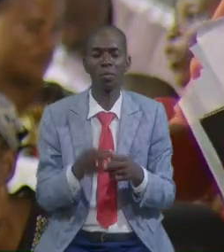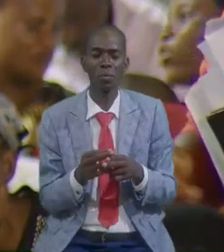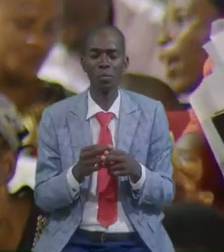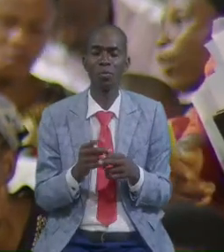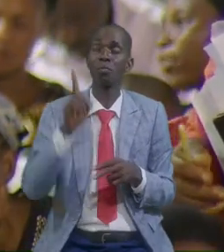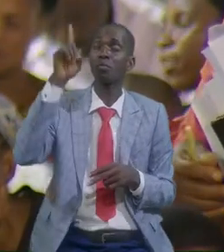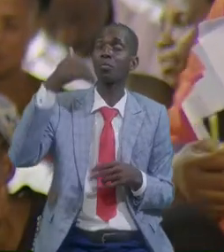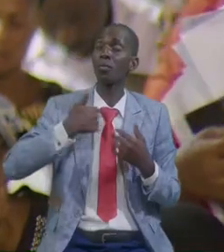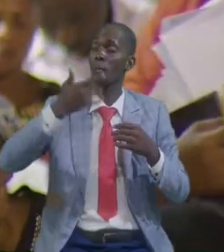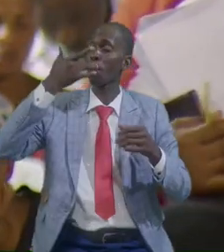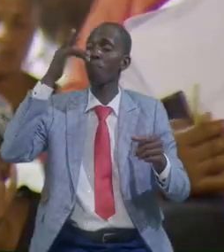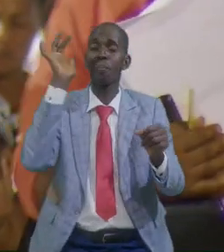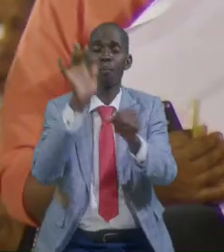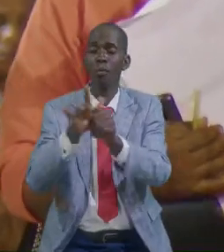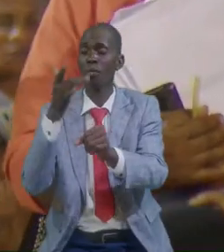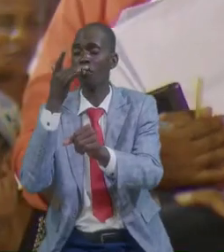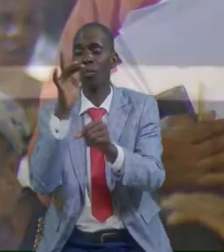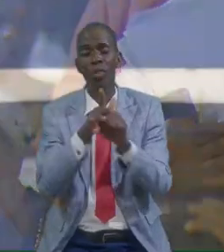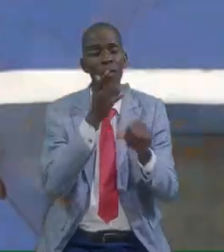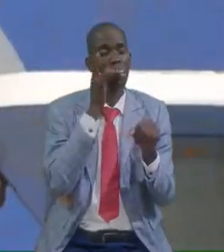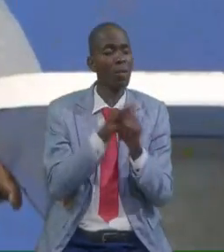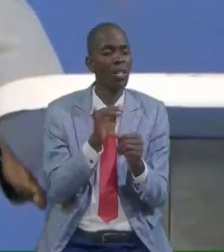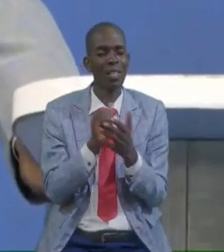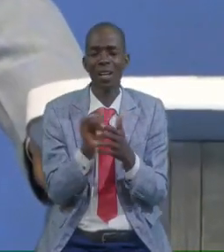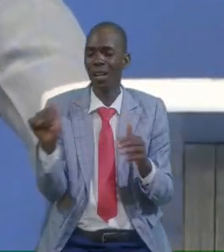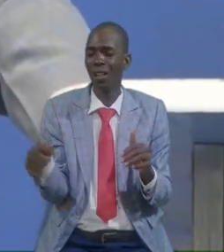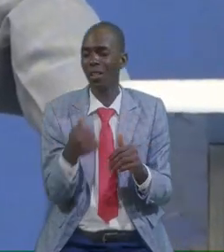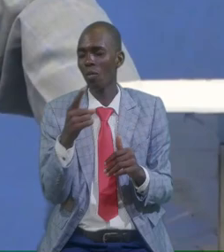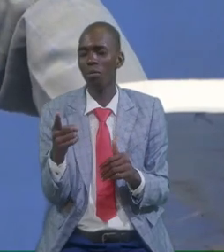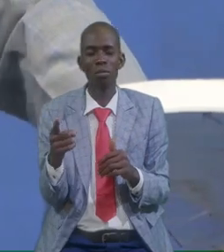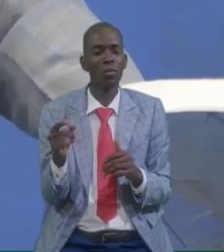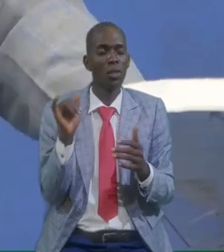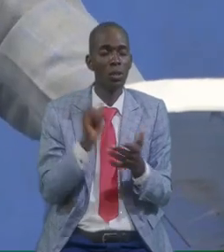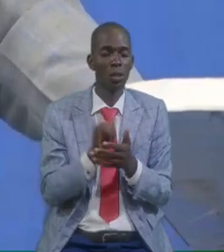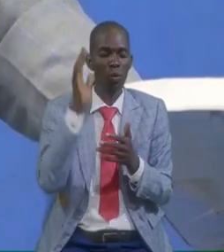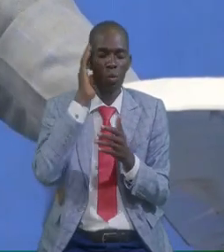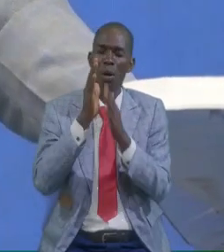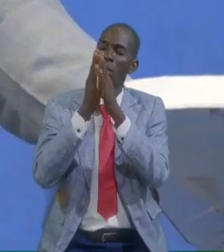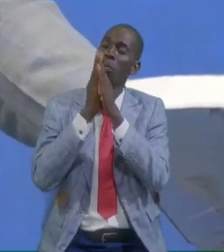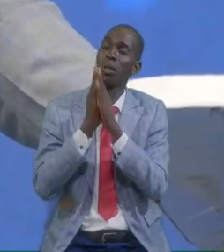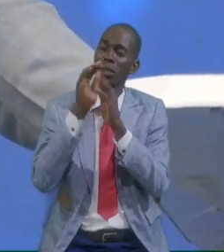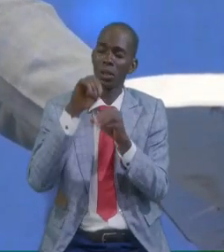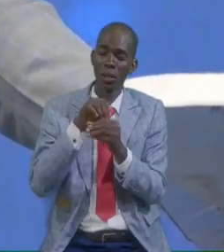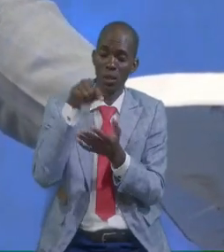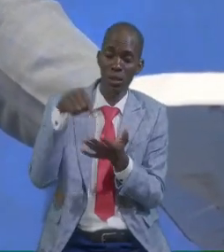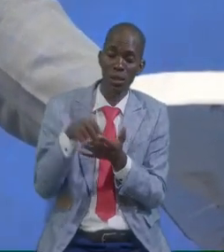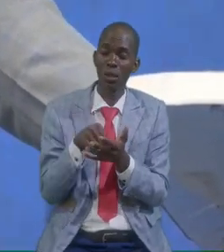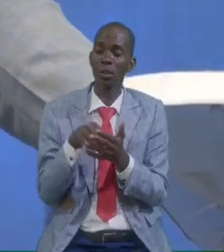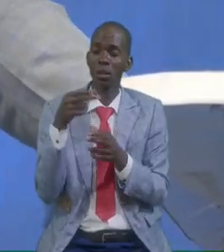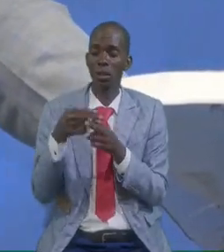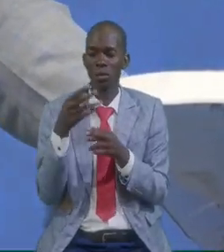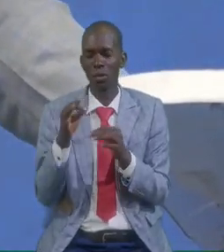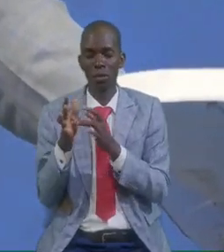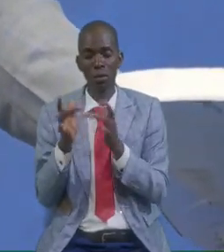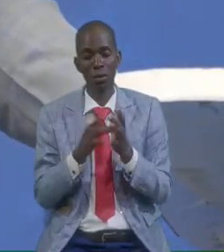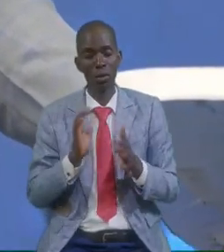that whosoever will call on this name of Jesus our Savior,